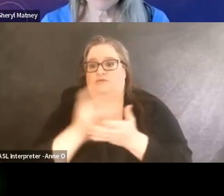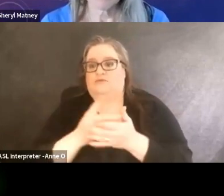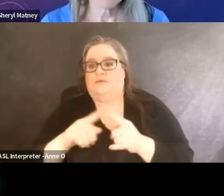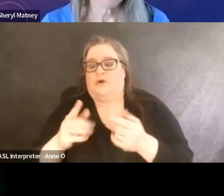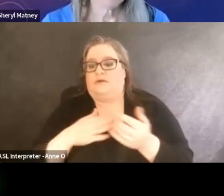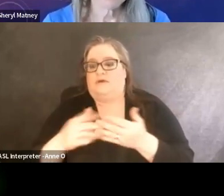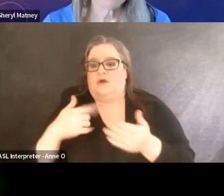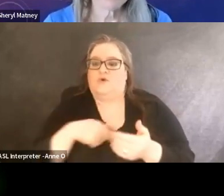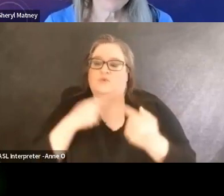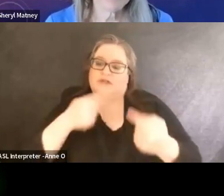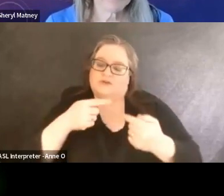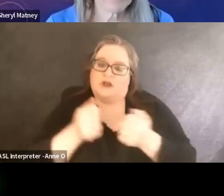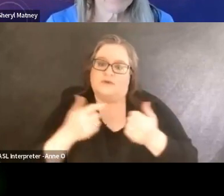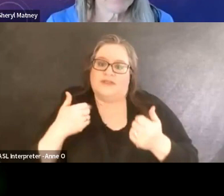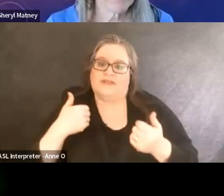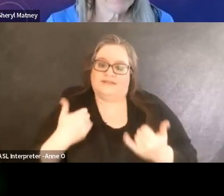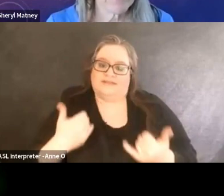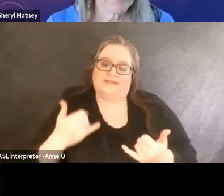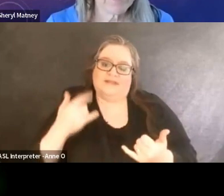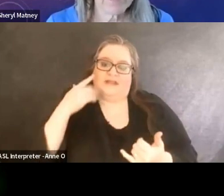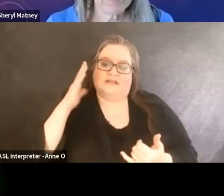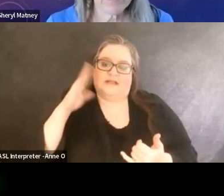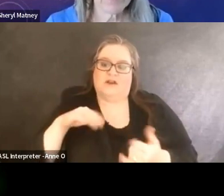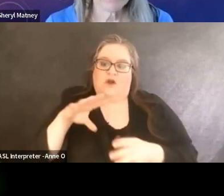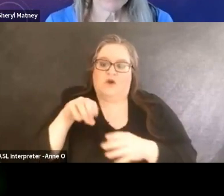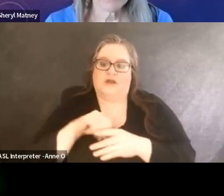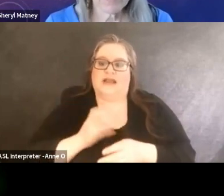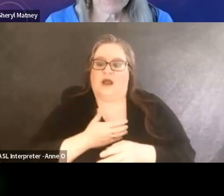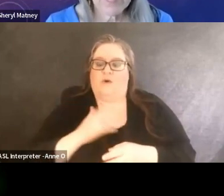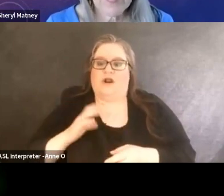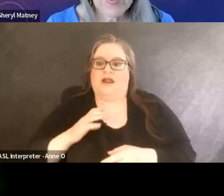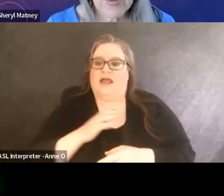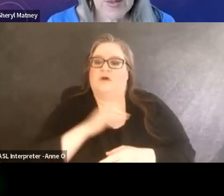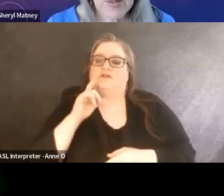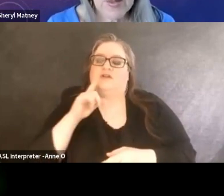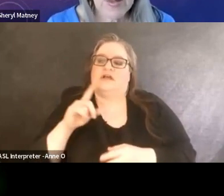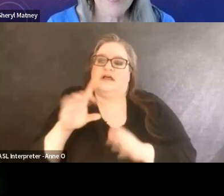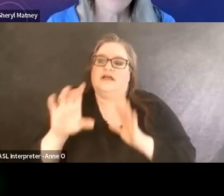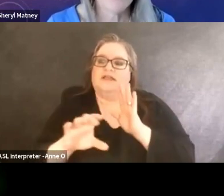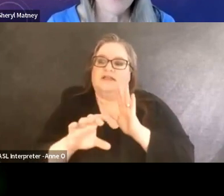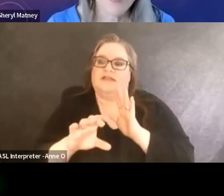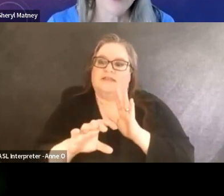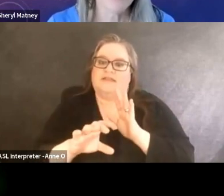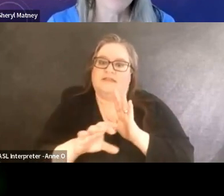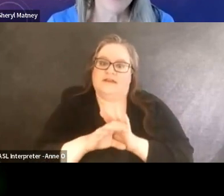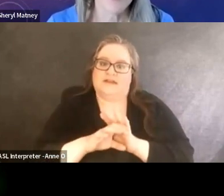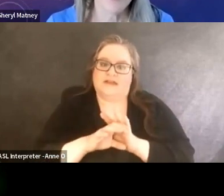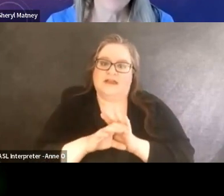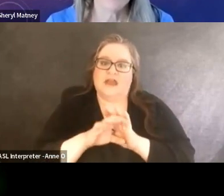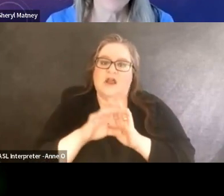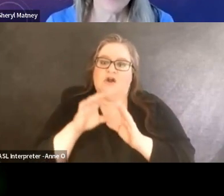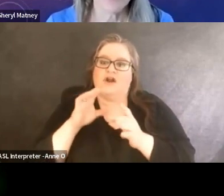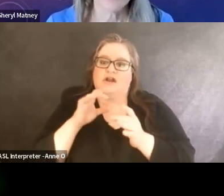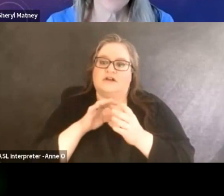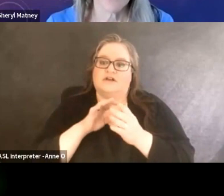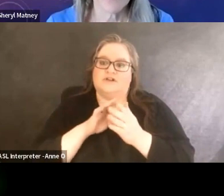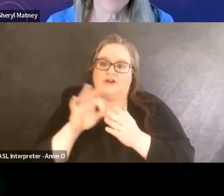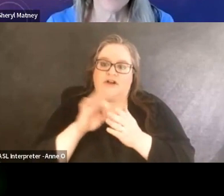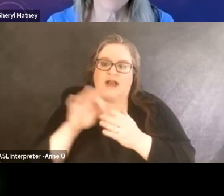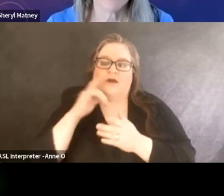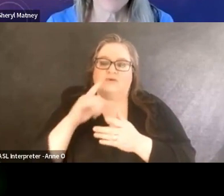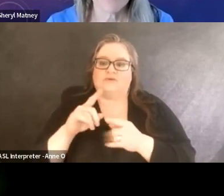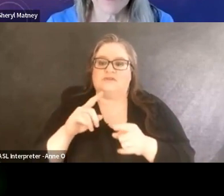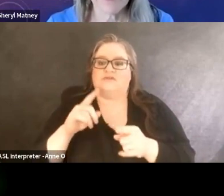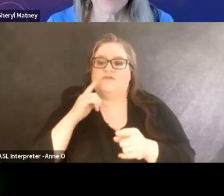we struggle with this, I know, at our council, the character counts for the progress report section in particular, about